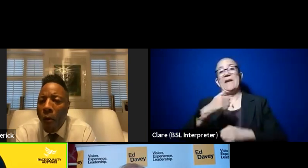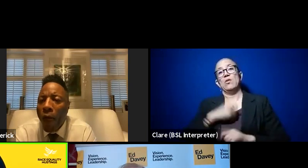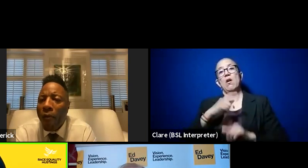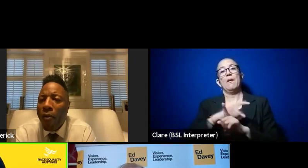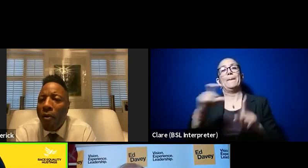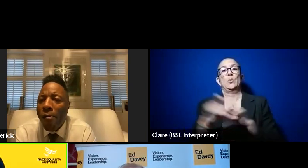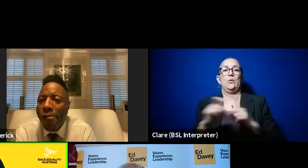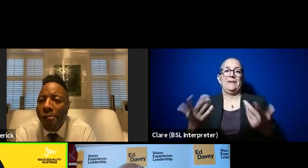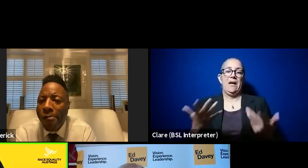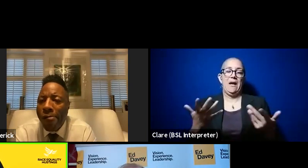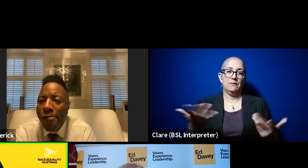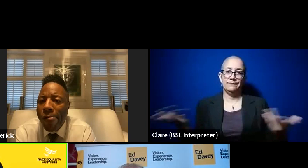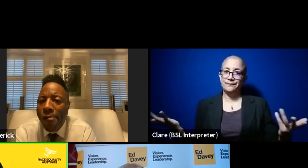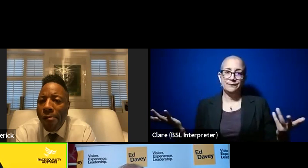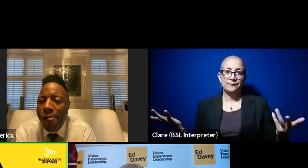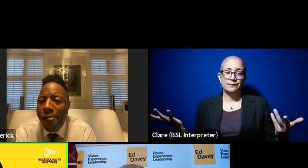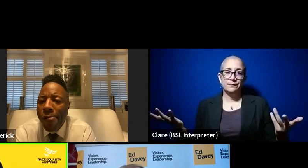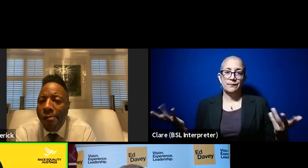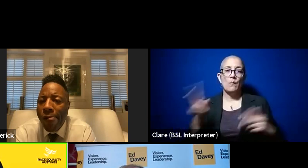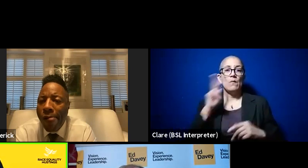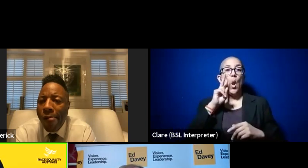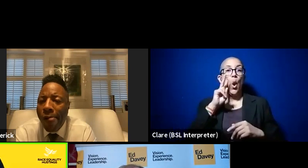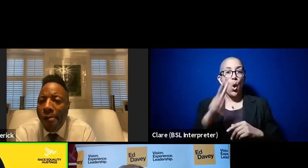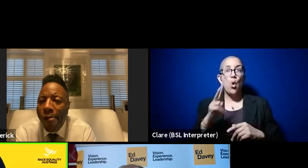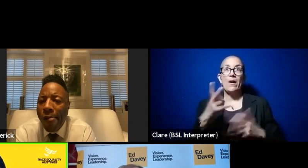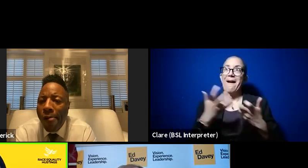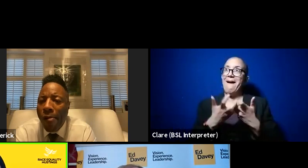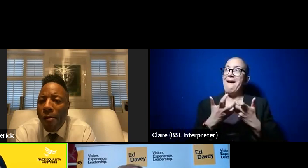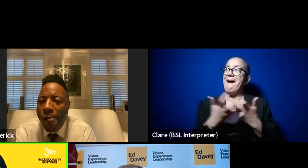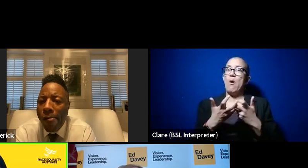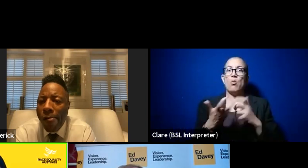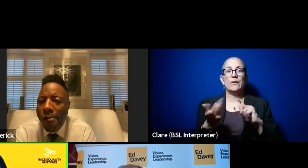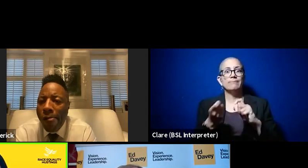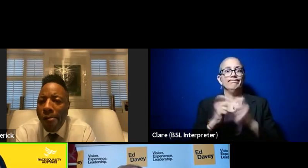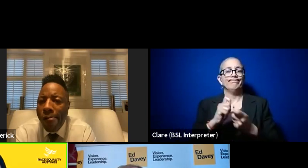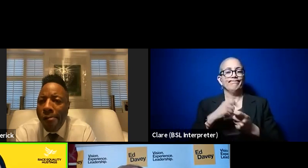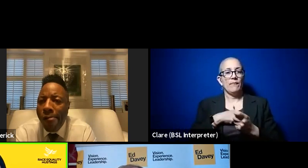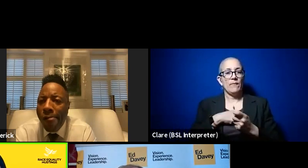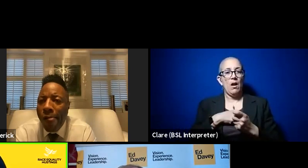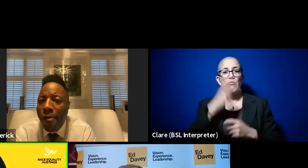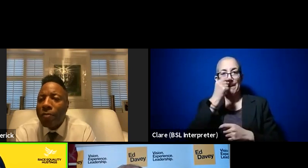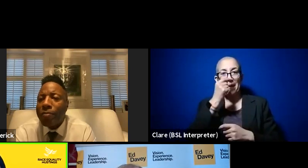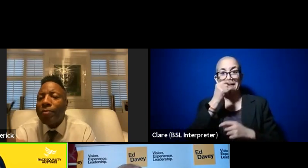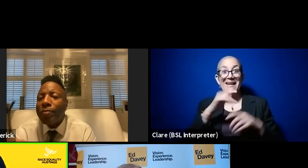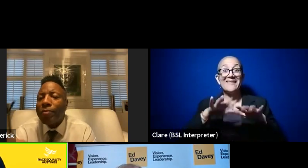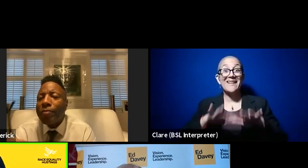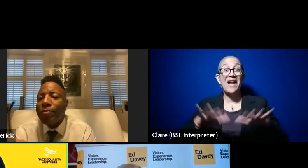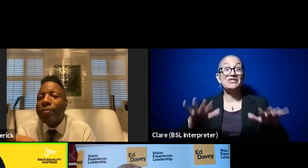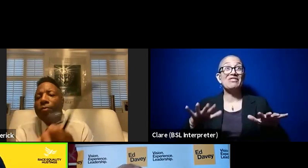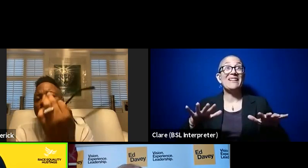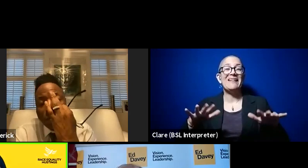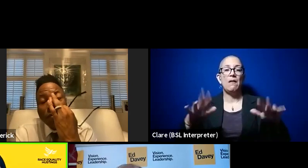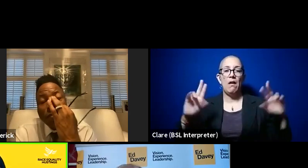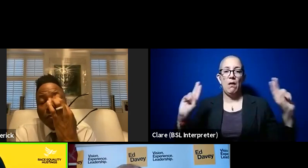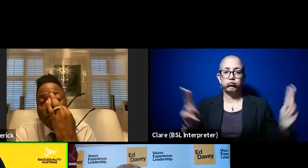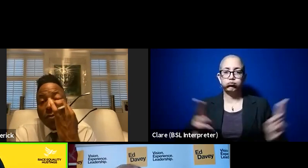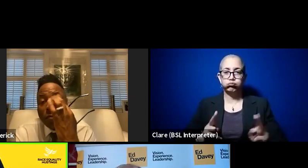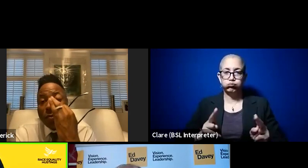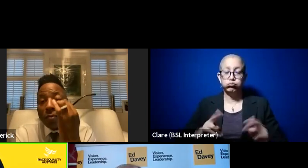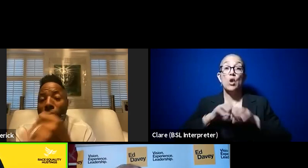communities. And look at how it has diminished our ability as a country on the world stage to spread peace, to